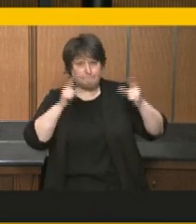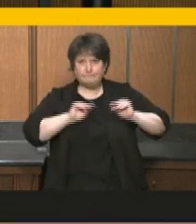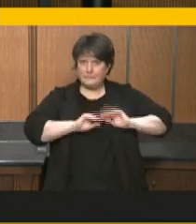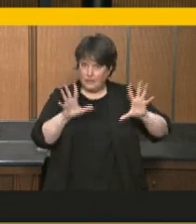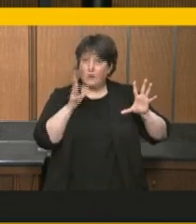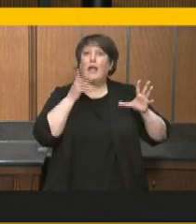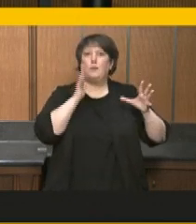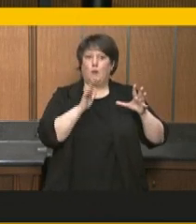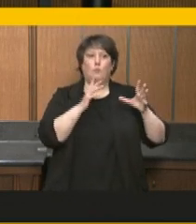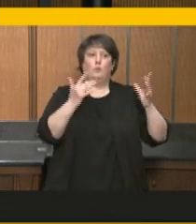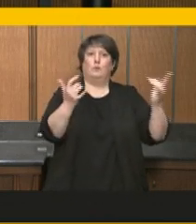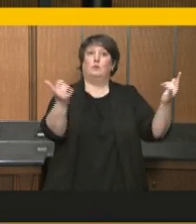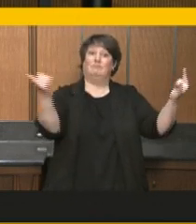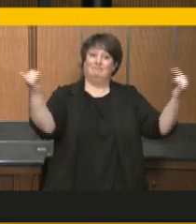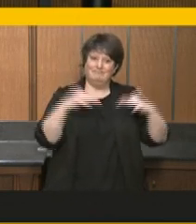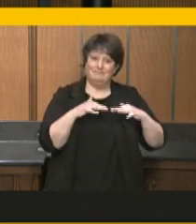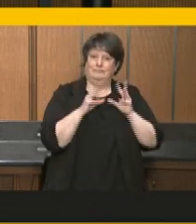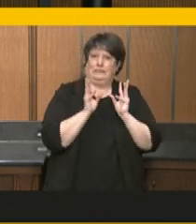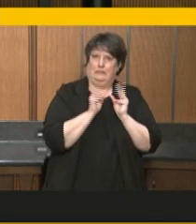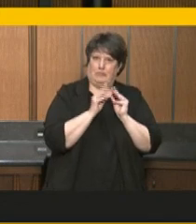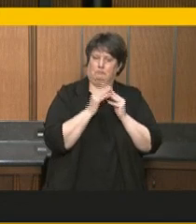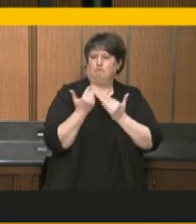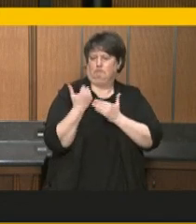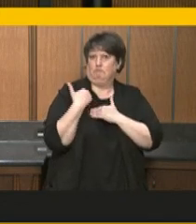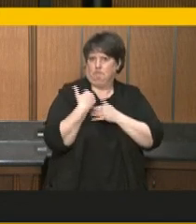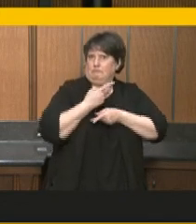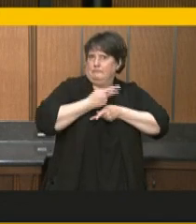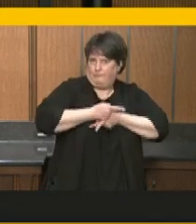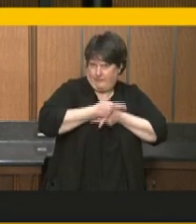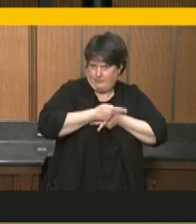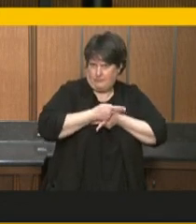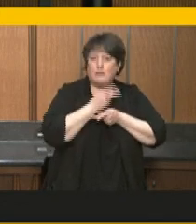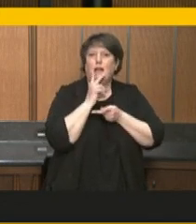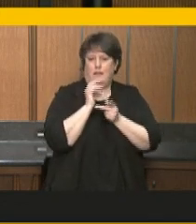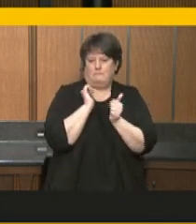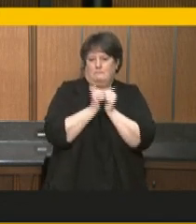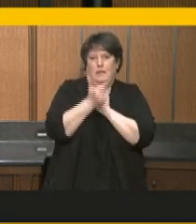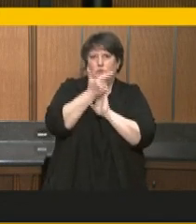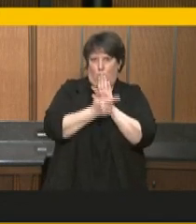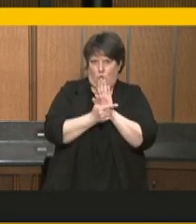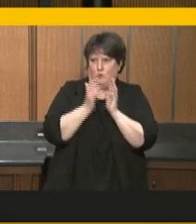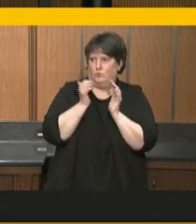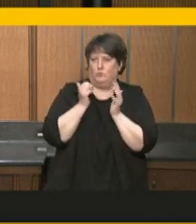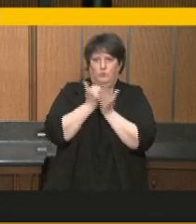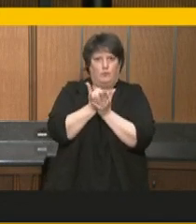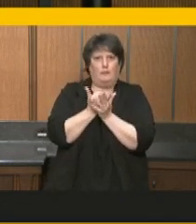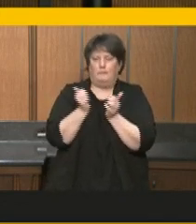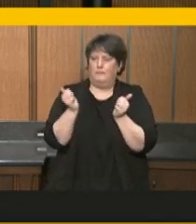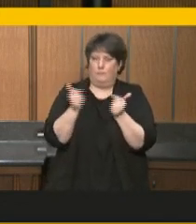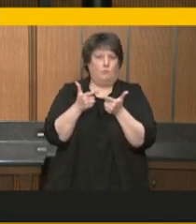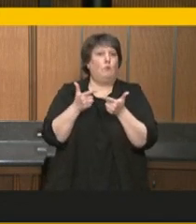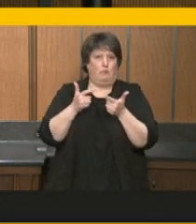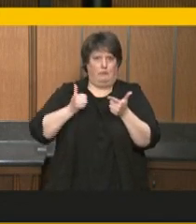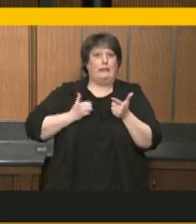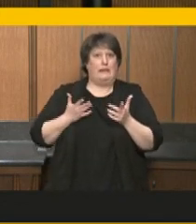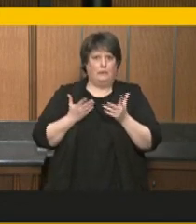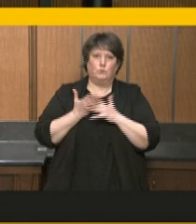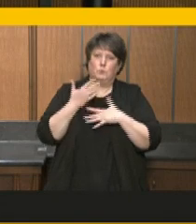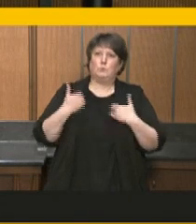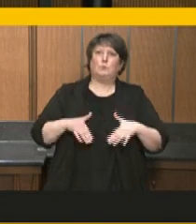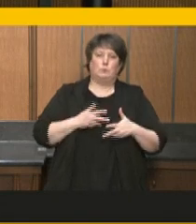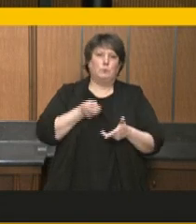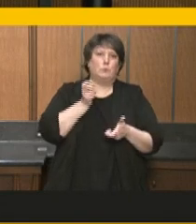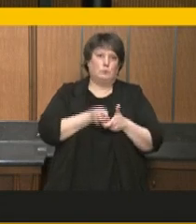a responsible way and work on legislation that will help Canadians through this difficult time. Now, how will this